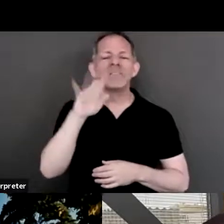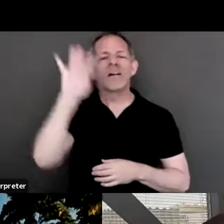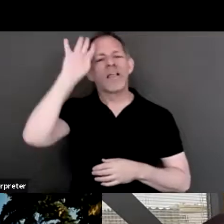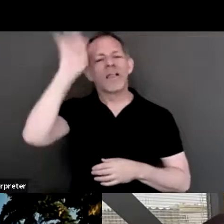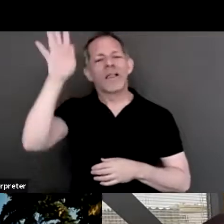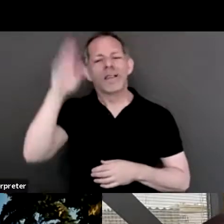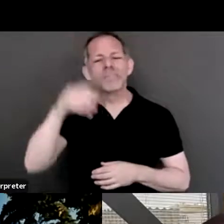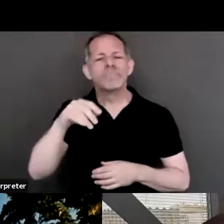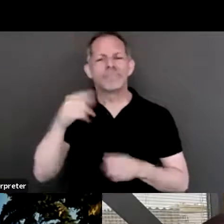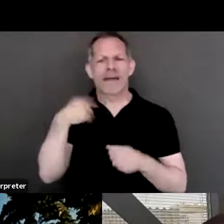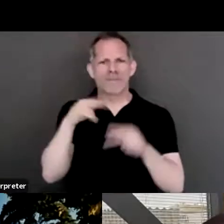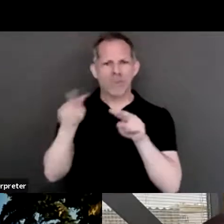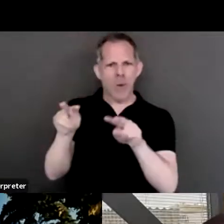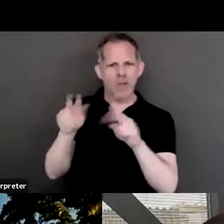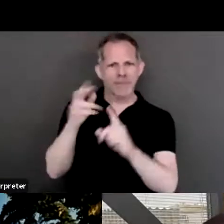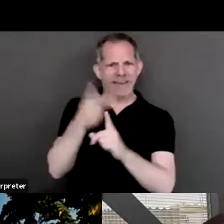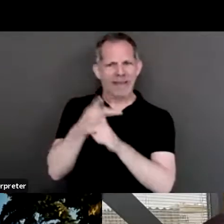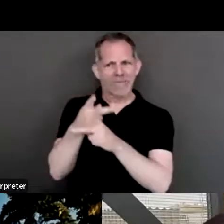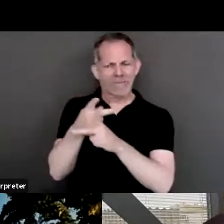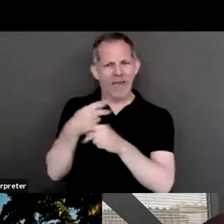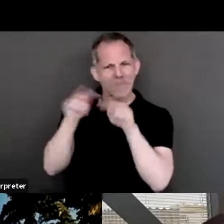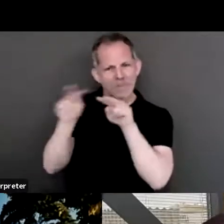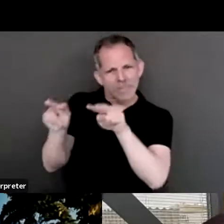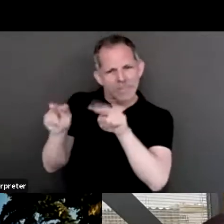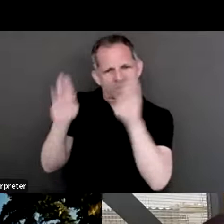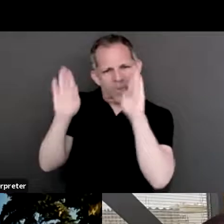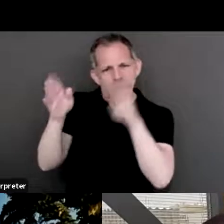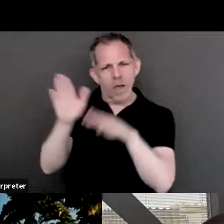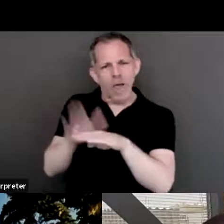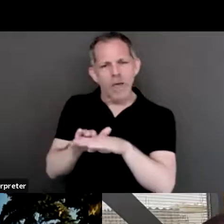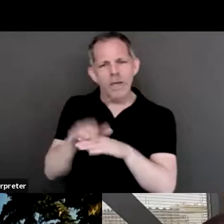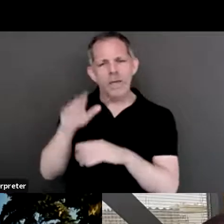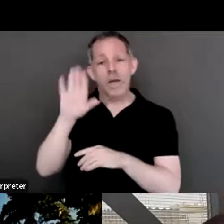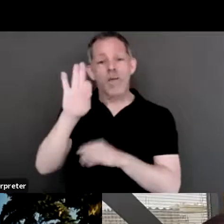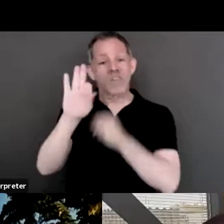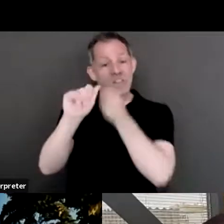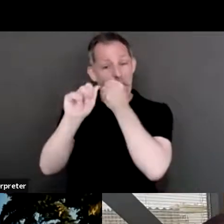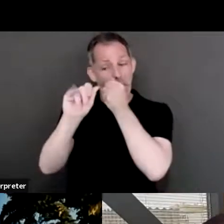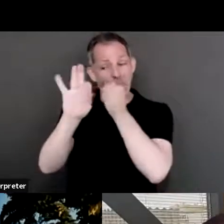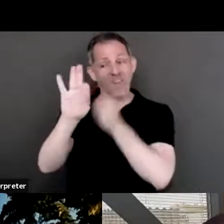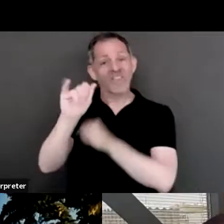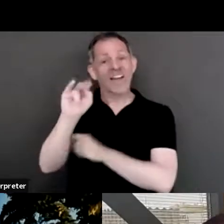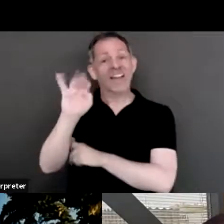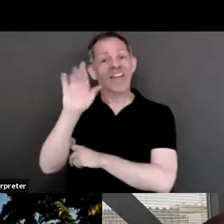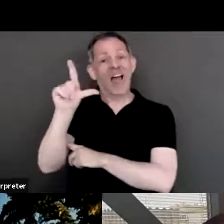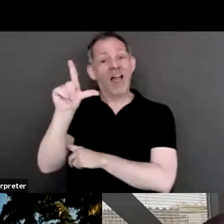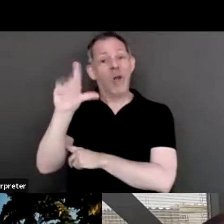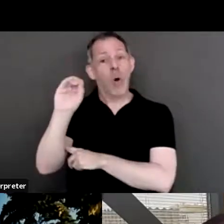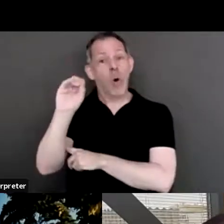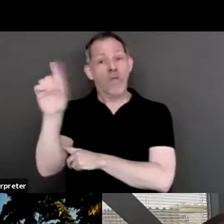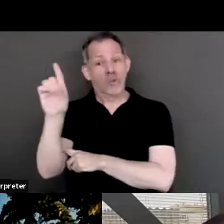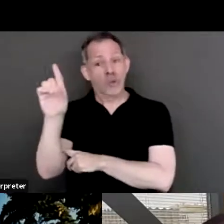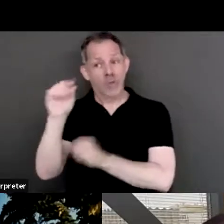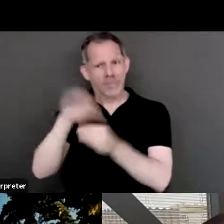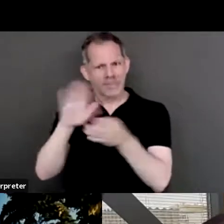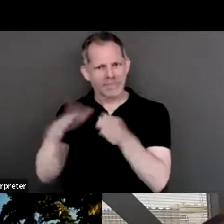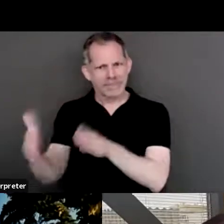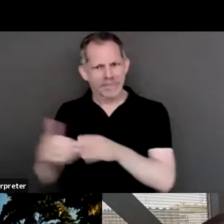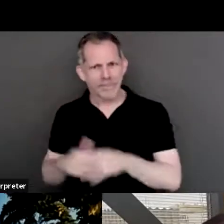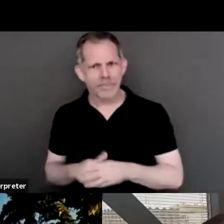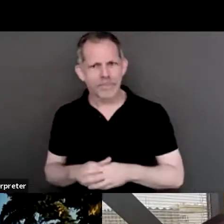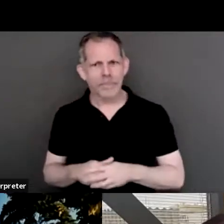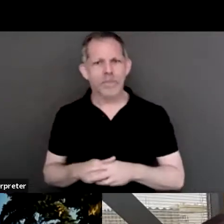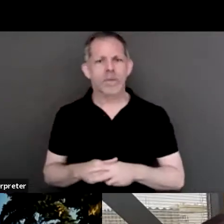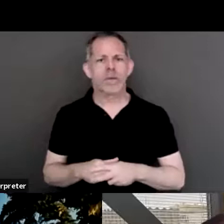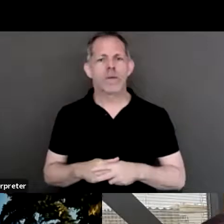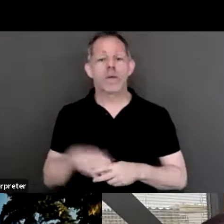the increase in fentanyl overdoses and deaths in Snohomish County. It's important to get the information out there